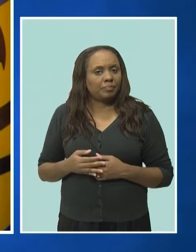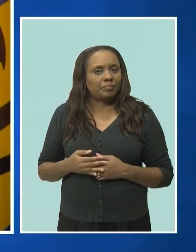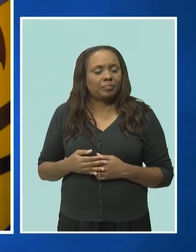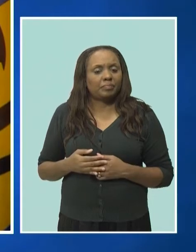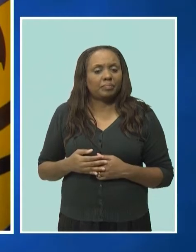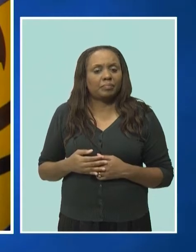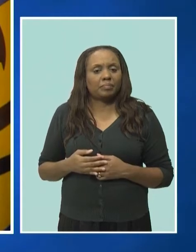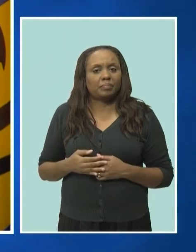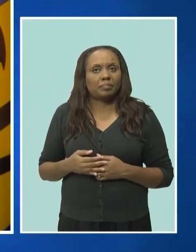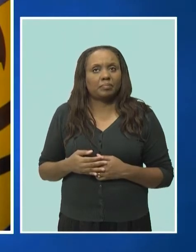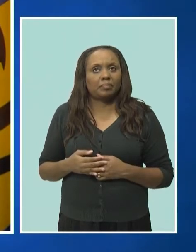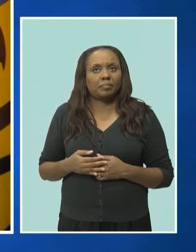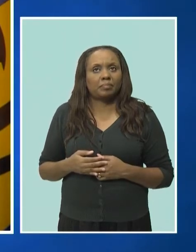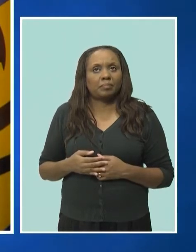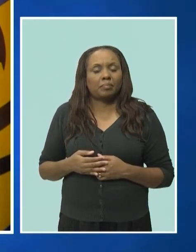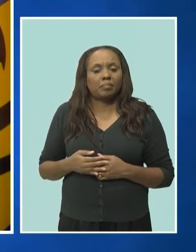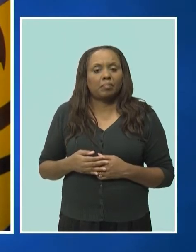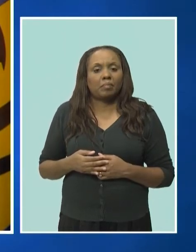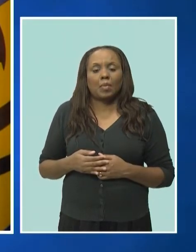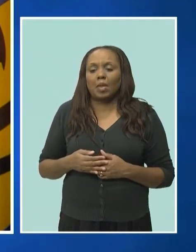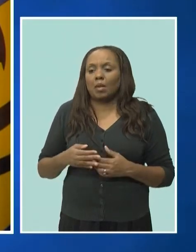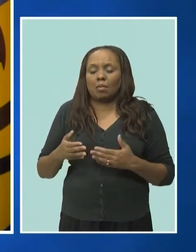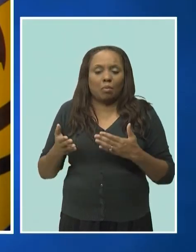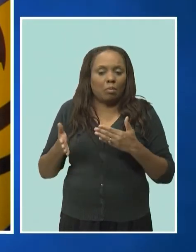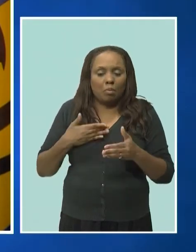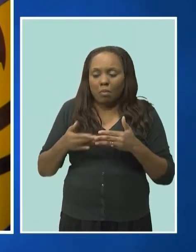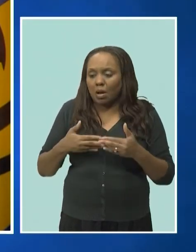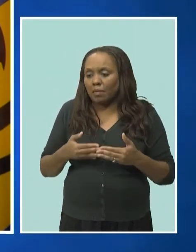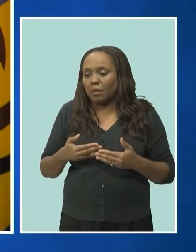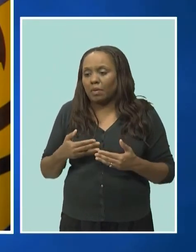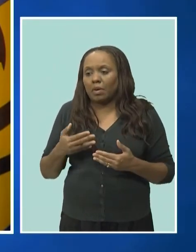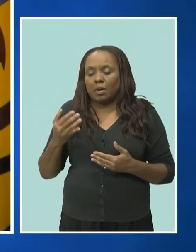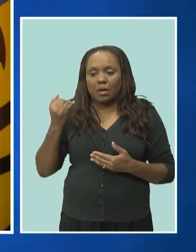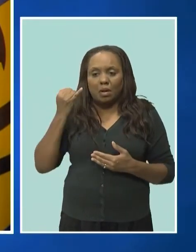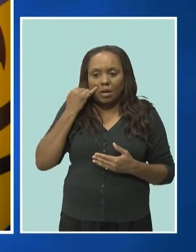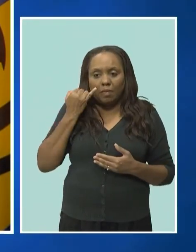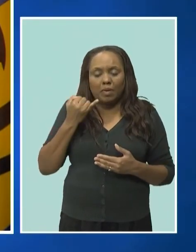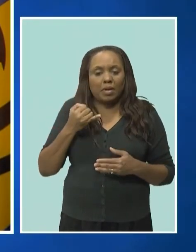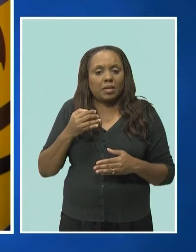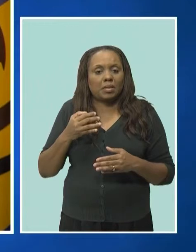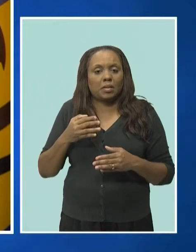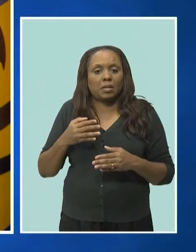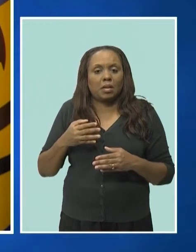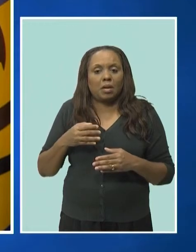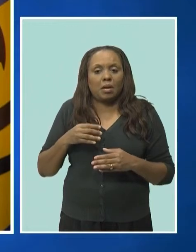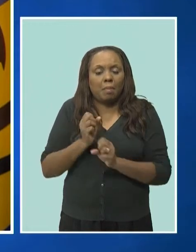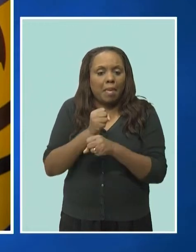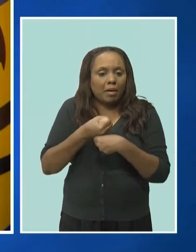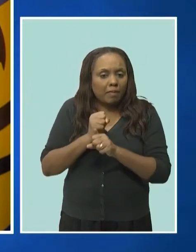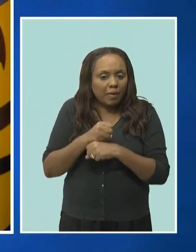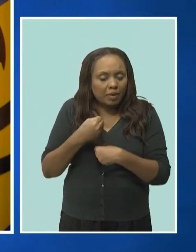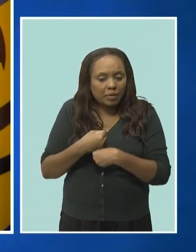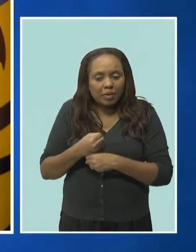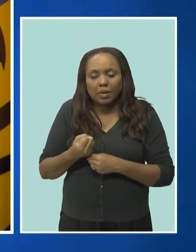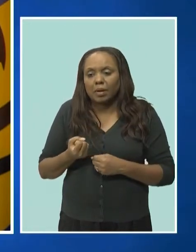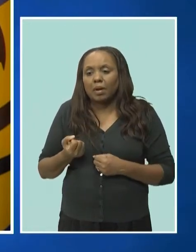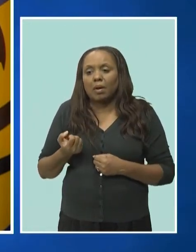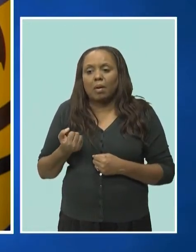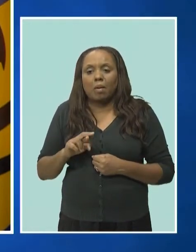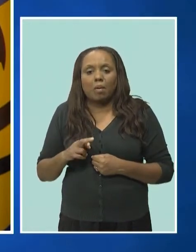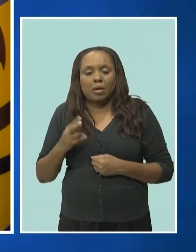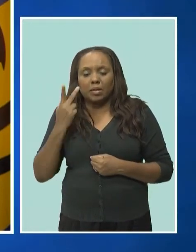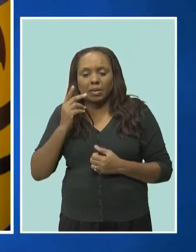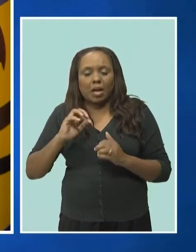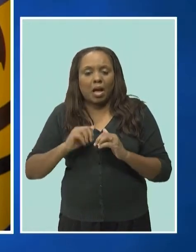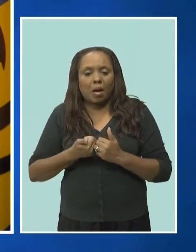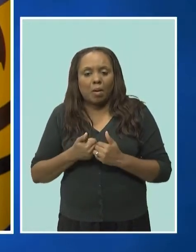pharma manufacturing or building air bridge between Rwanda,